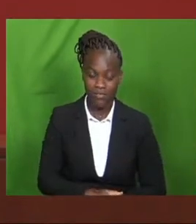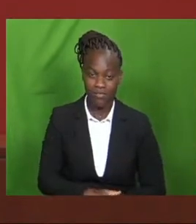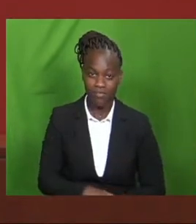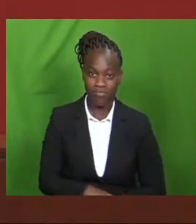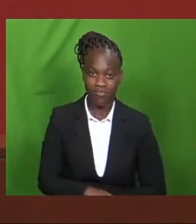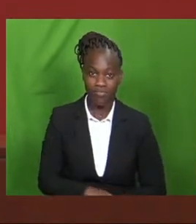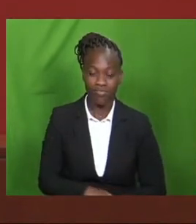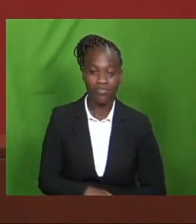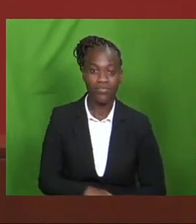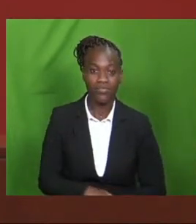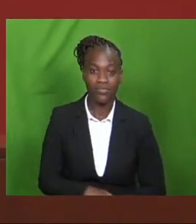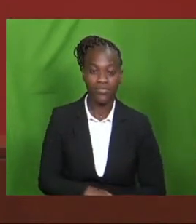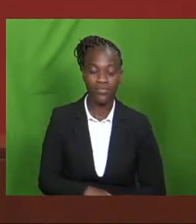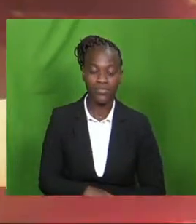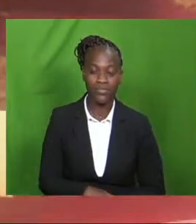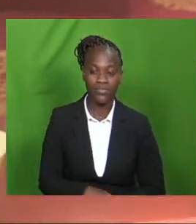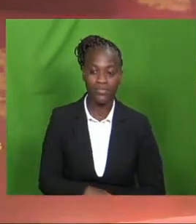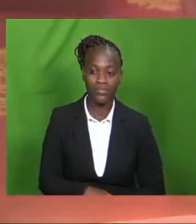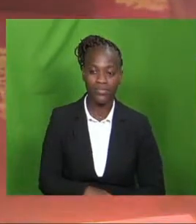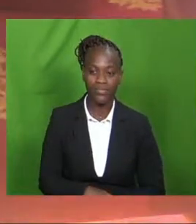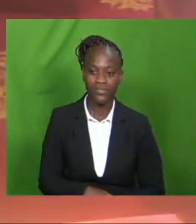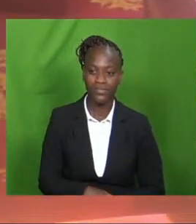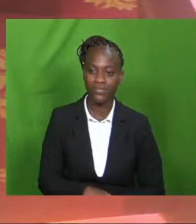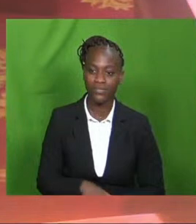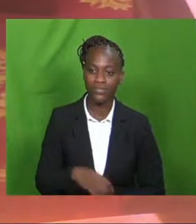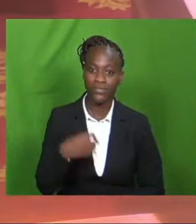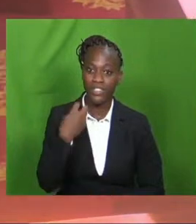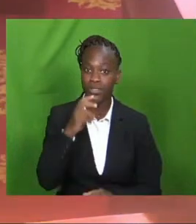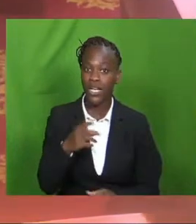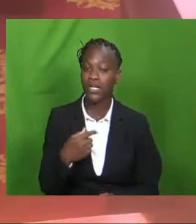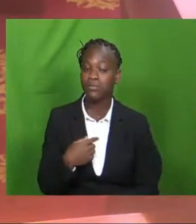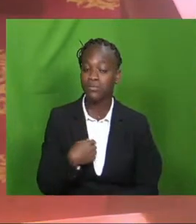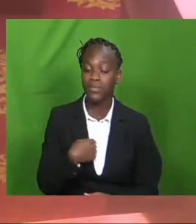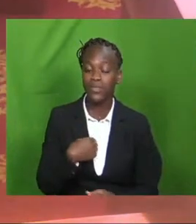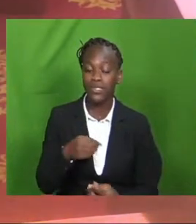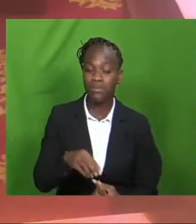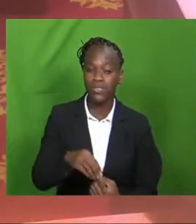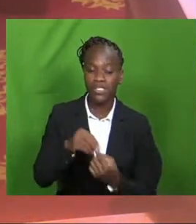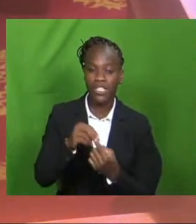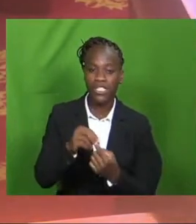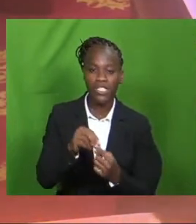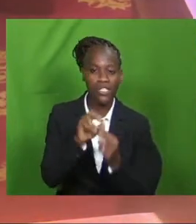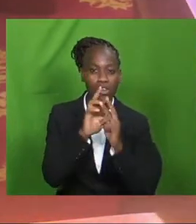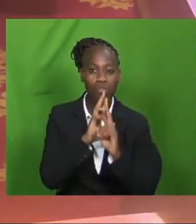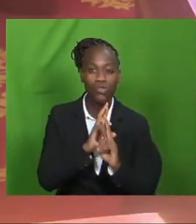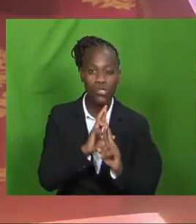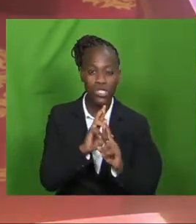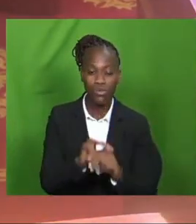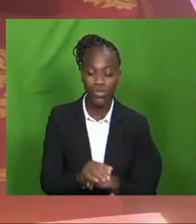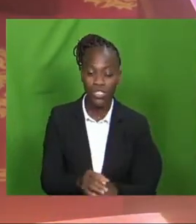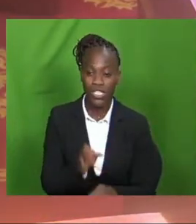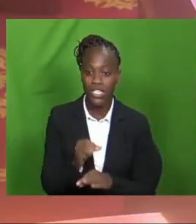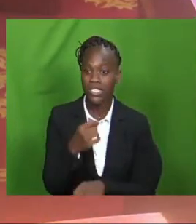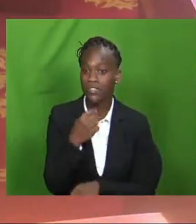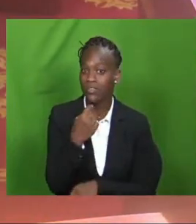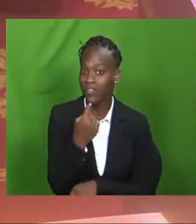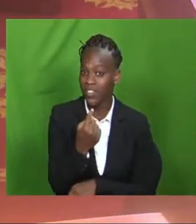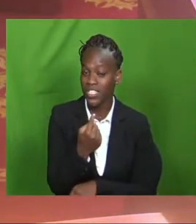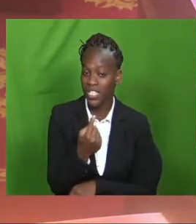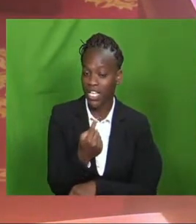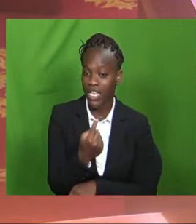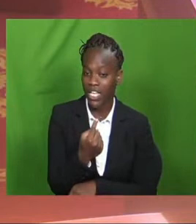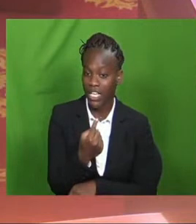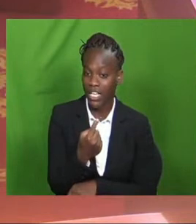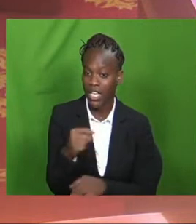Mr. Speaker, let me specifically respond to that. If we say that